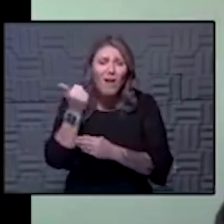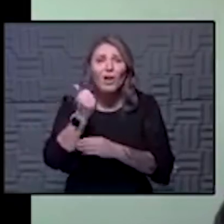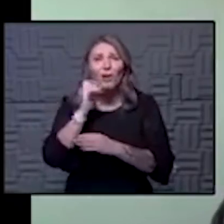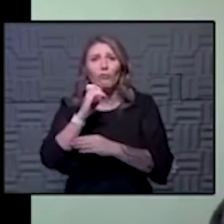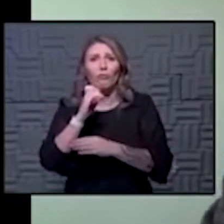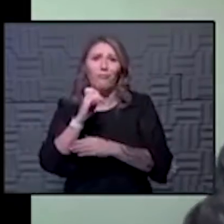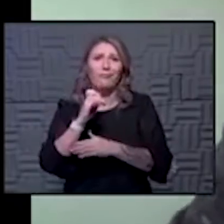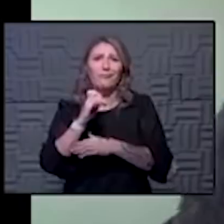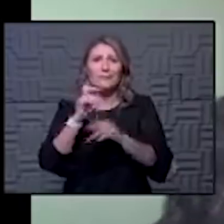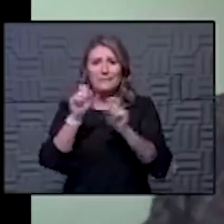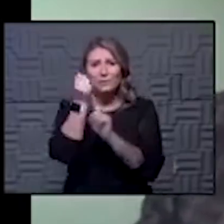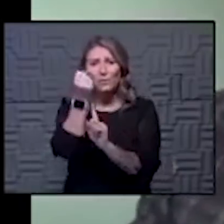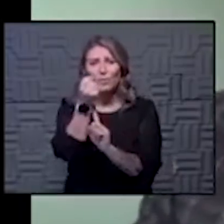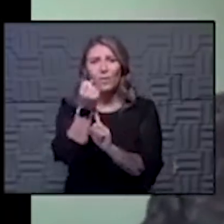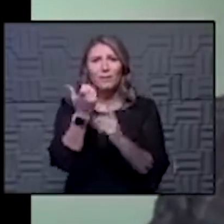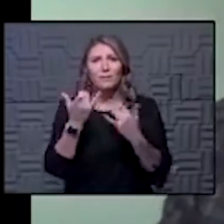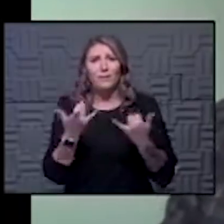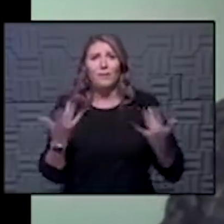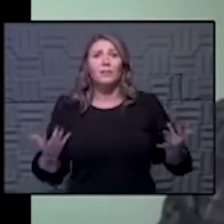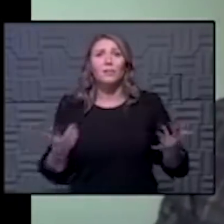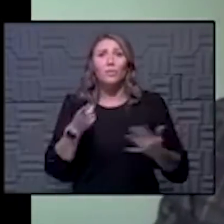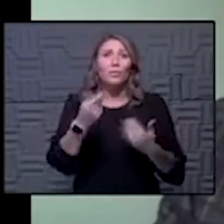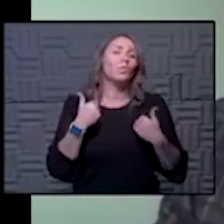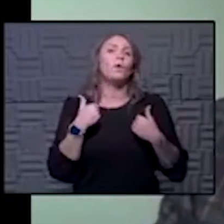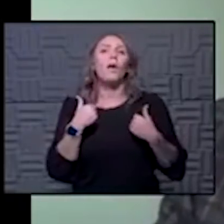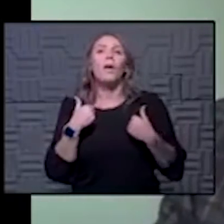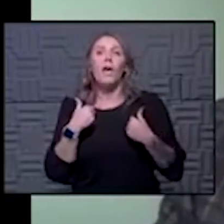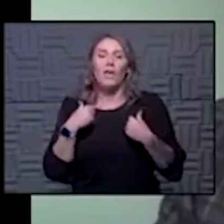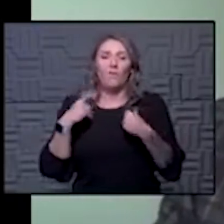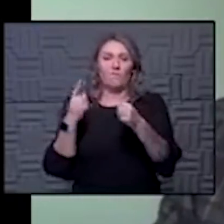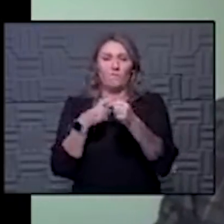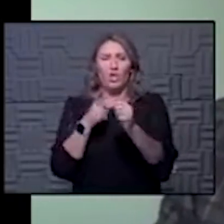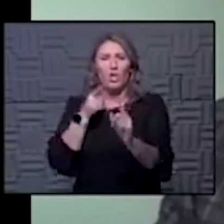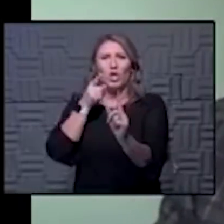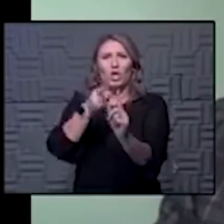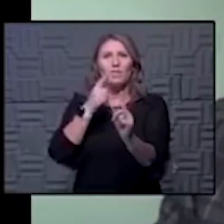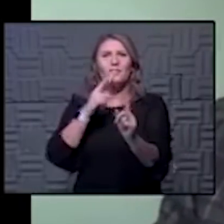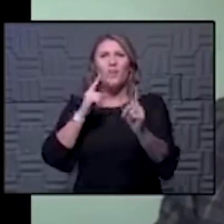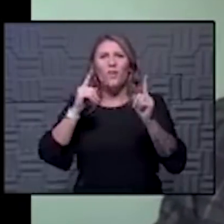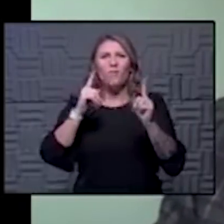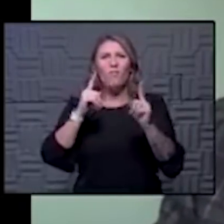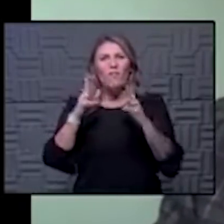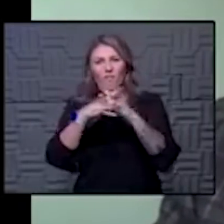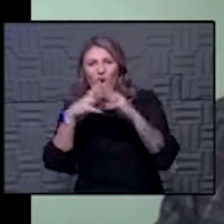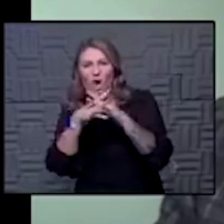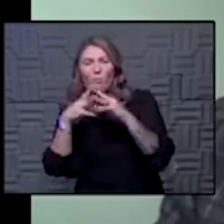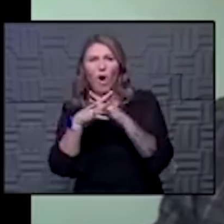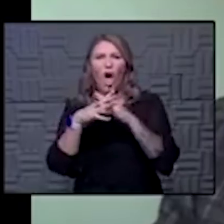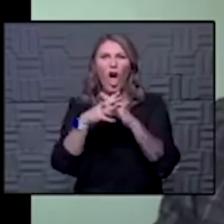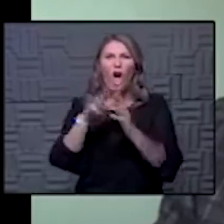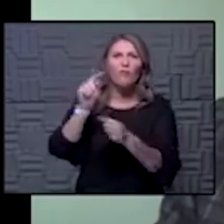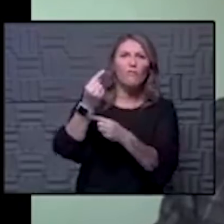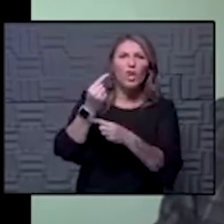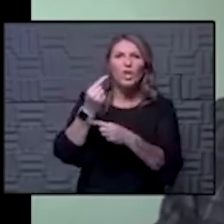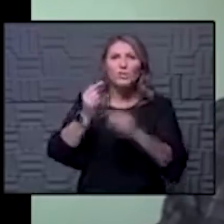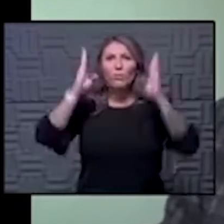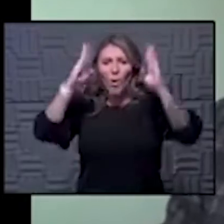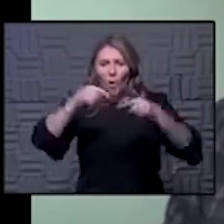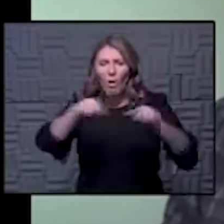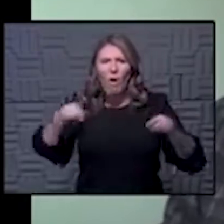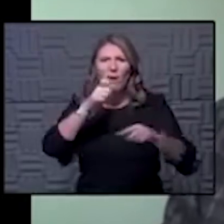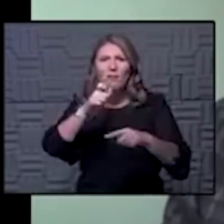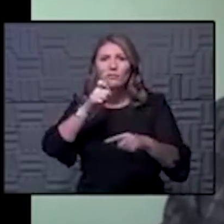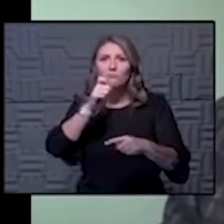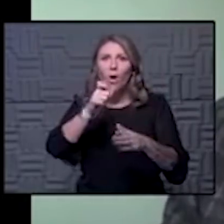better position. It's like, you got first and goal, the goal line, you're going to win the game. Don't fumble the ball. Don't lose the game. And